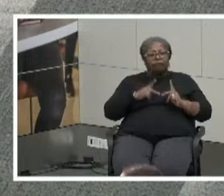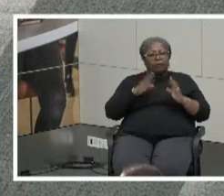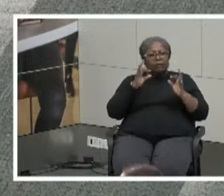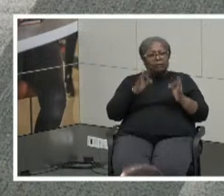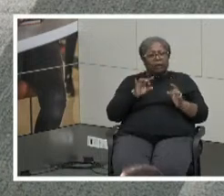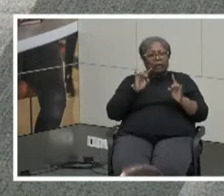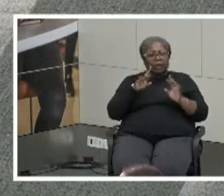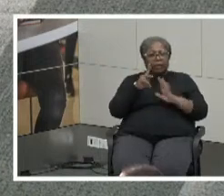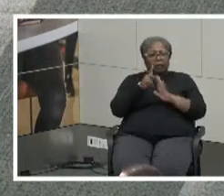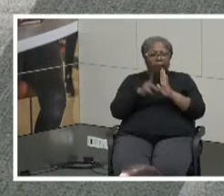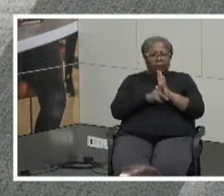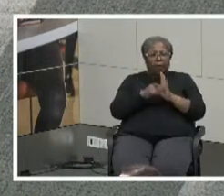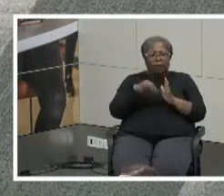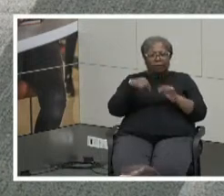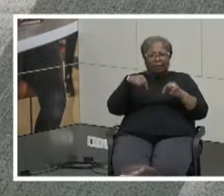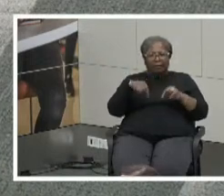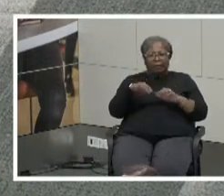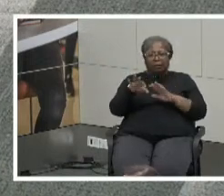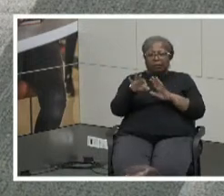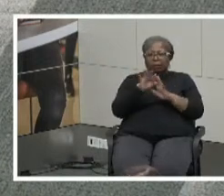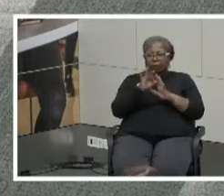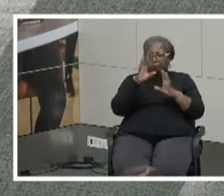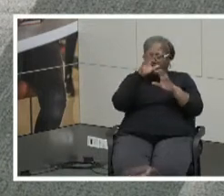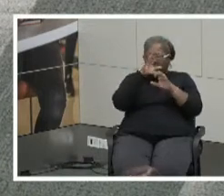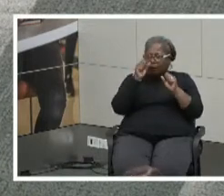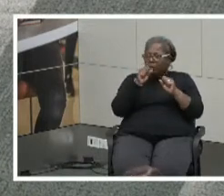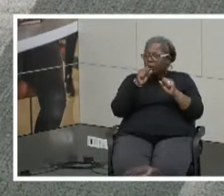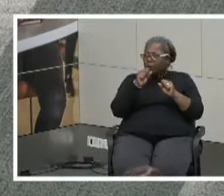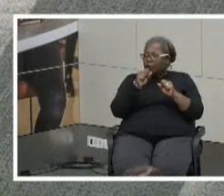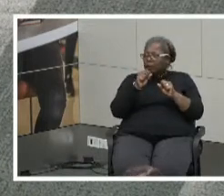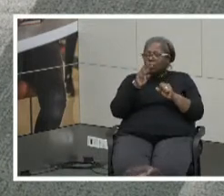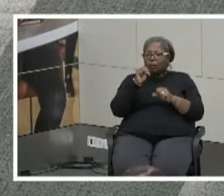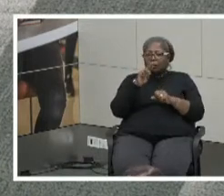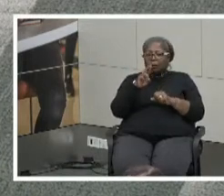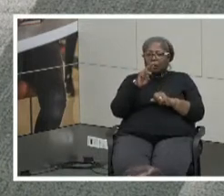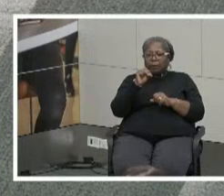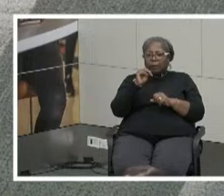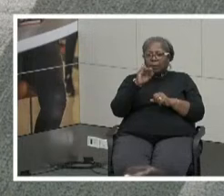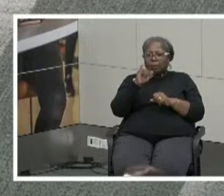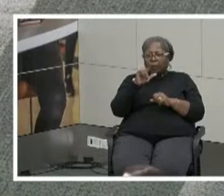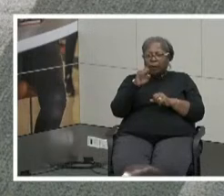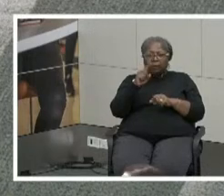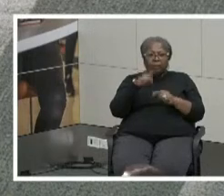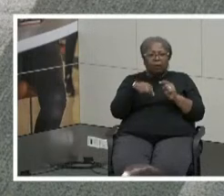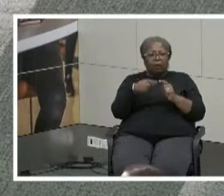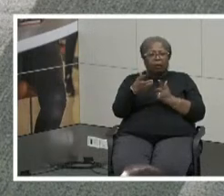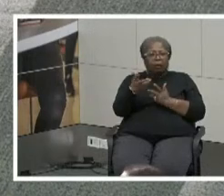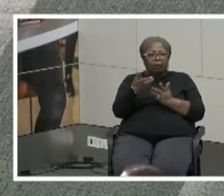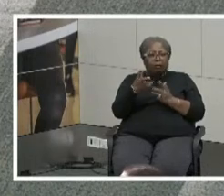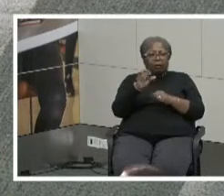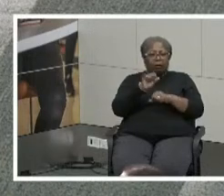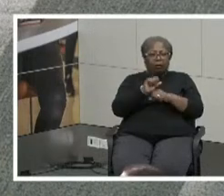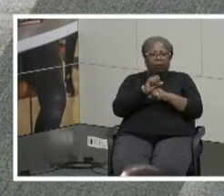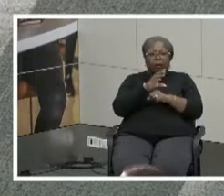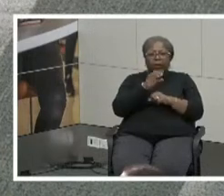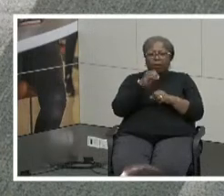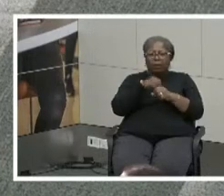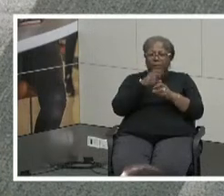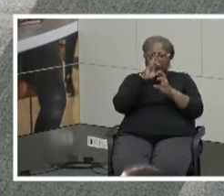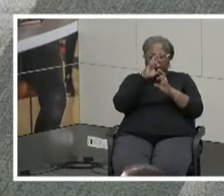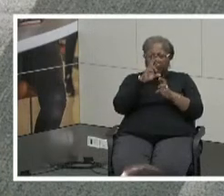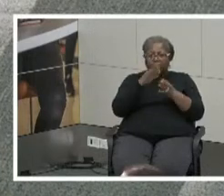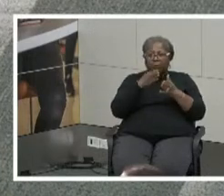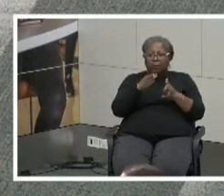hateful policies of this appointed superintendent Mr miles cannot engage employees in a respectful